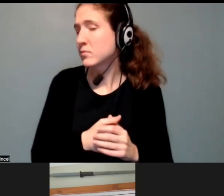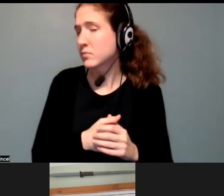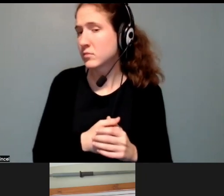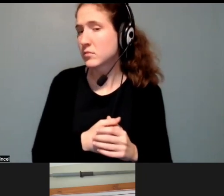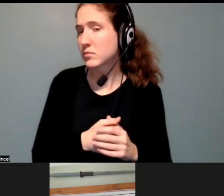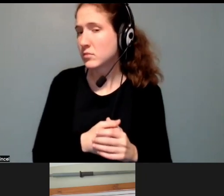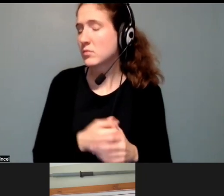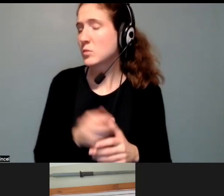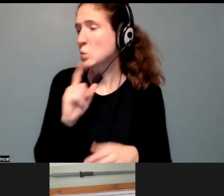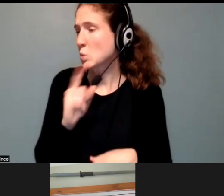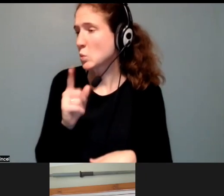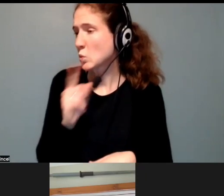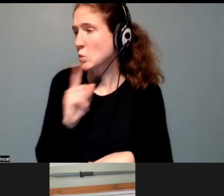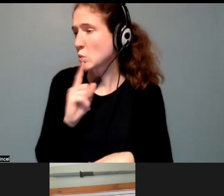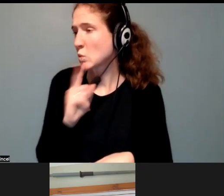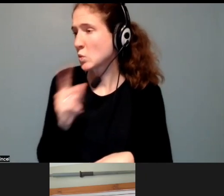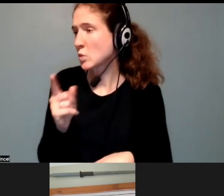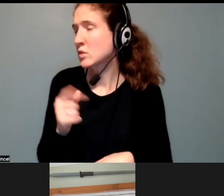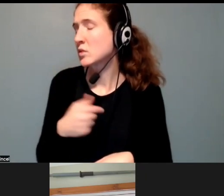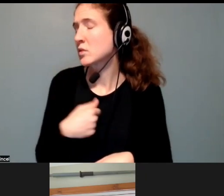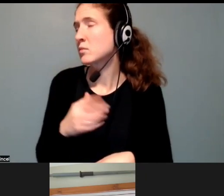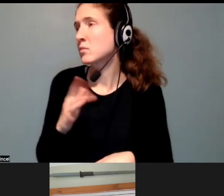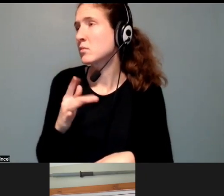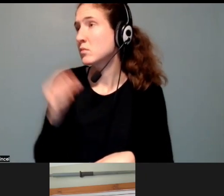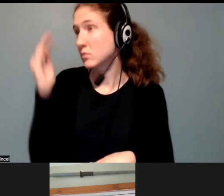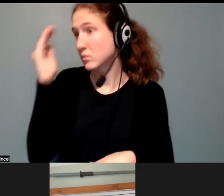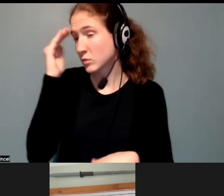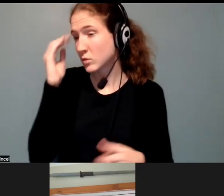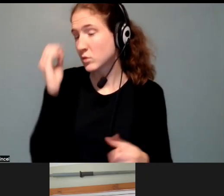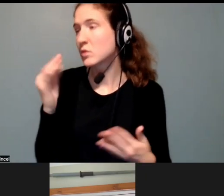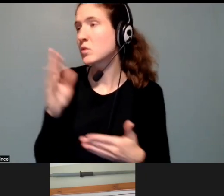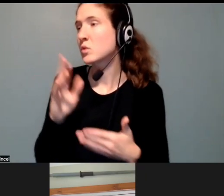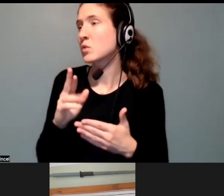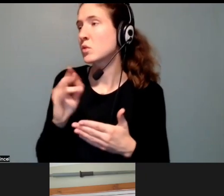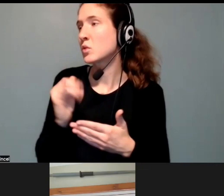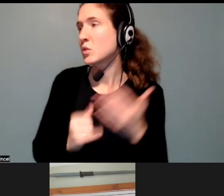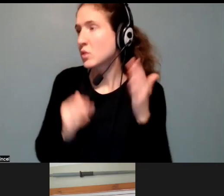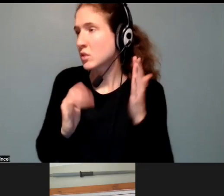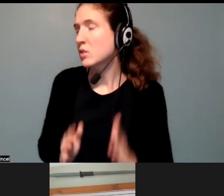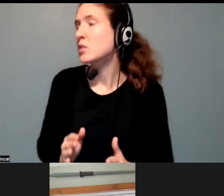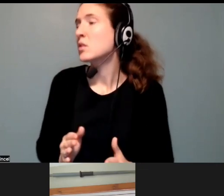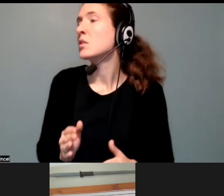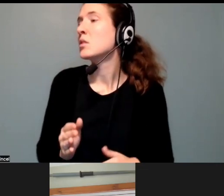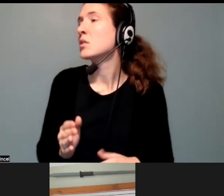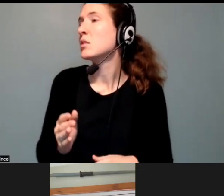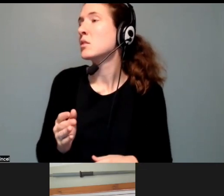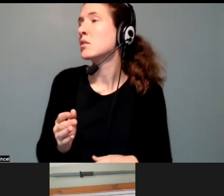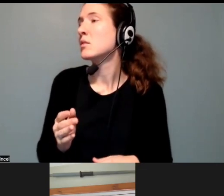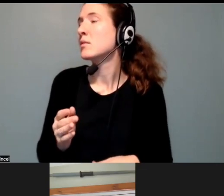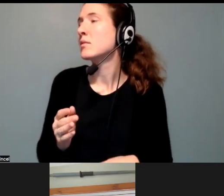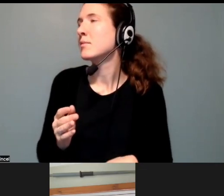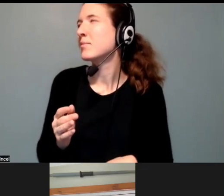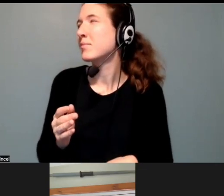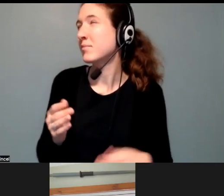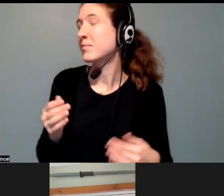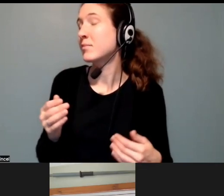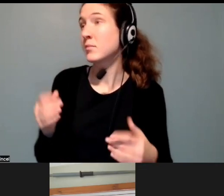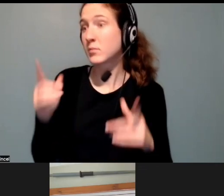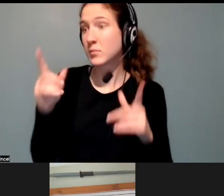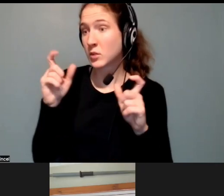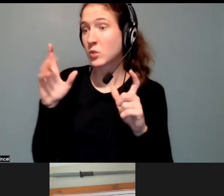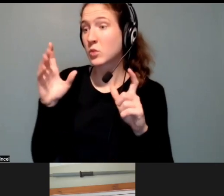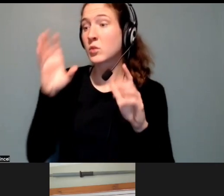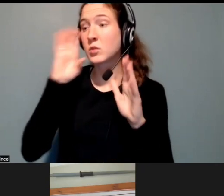That's true. I know a lot of artists actually who use photographs to see